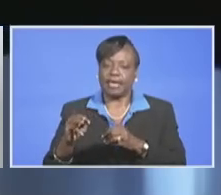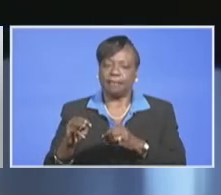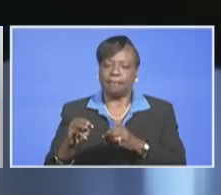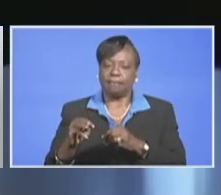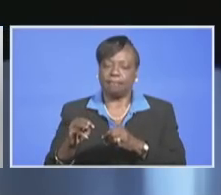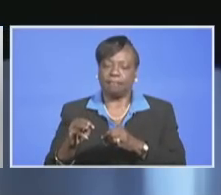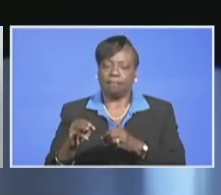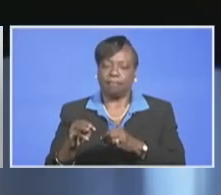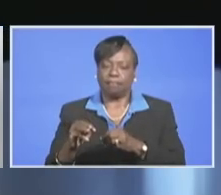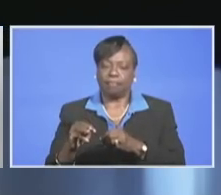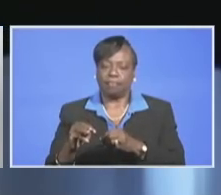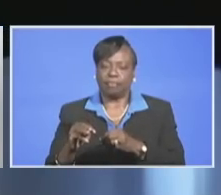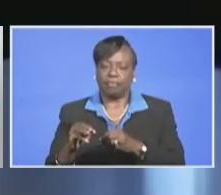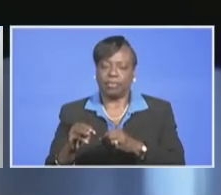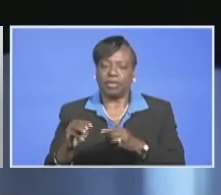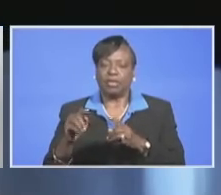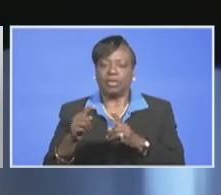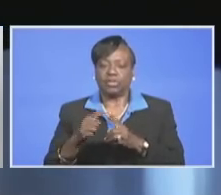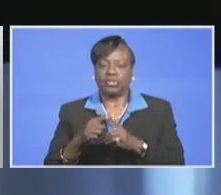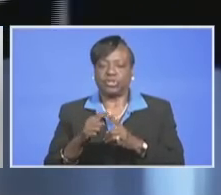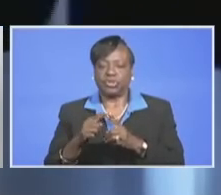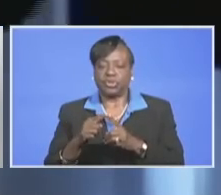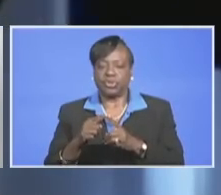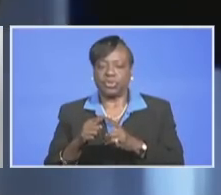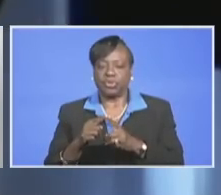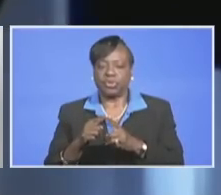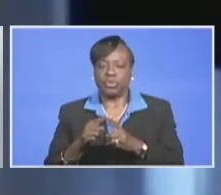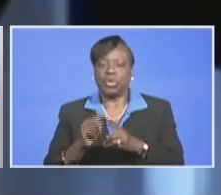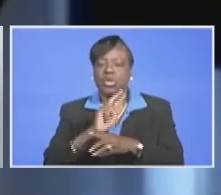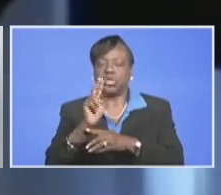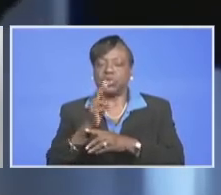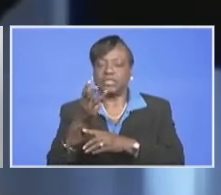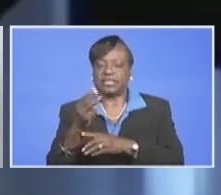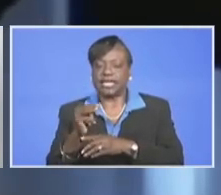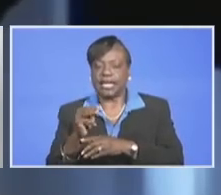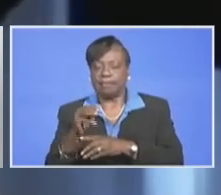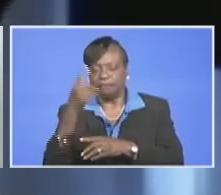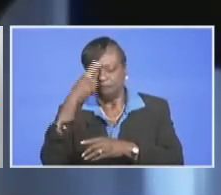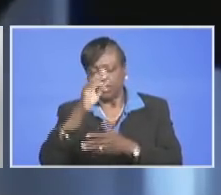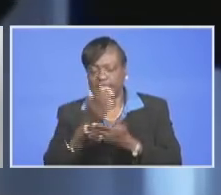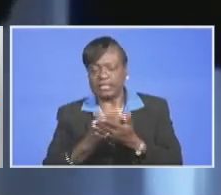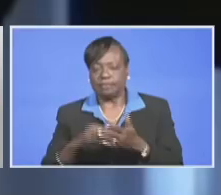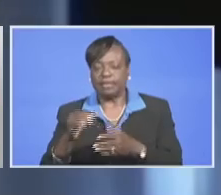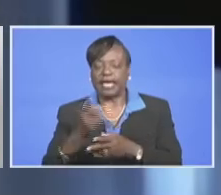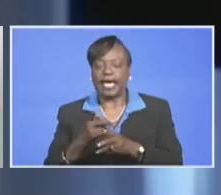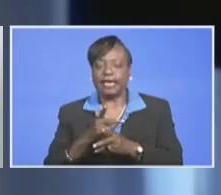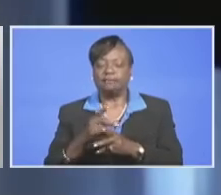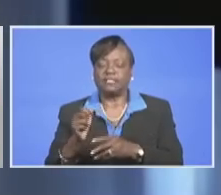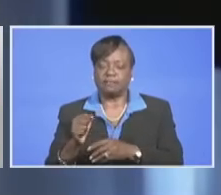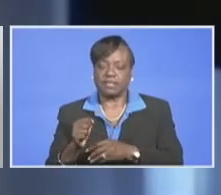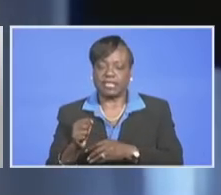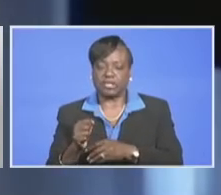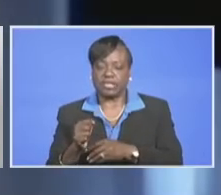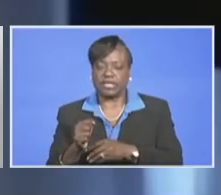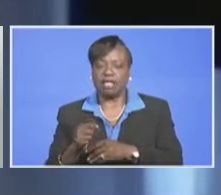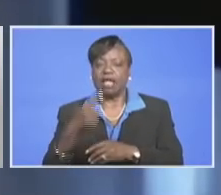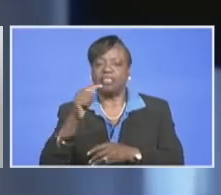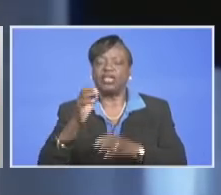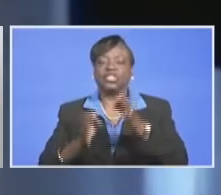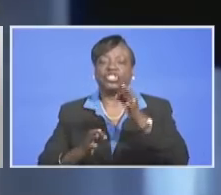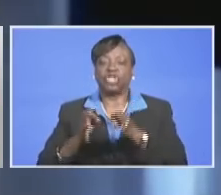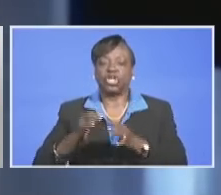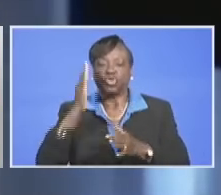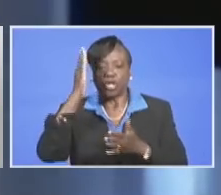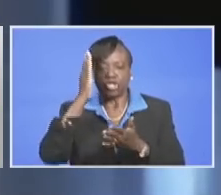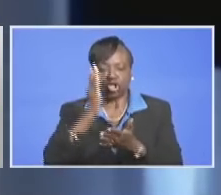those tools and equipments to some kind of search. Okay? A judge will stop it.